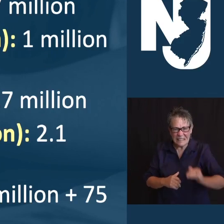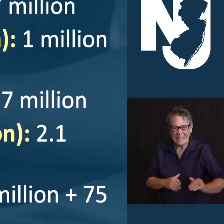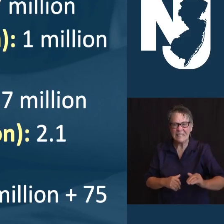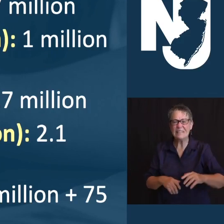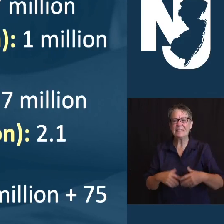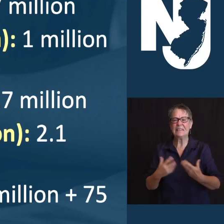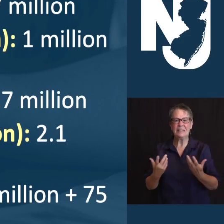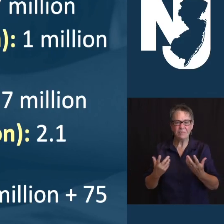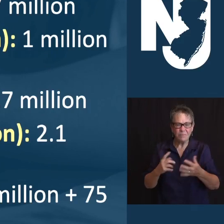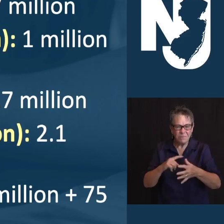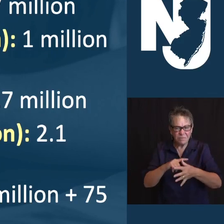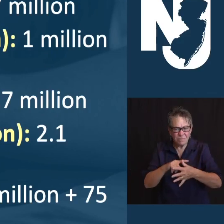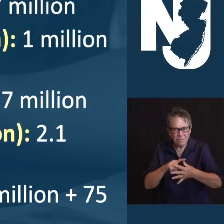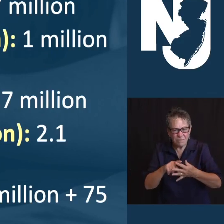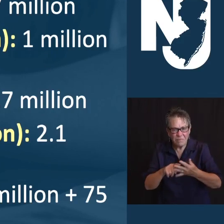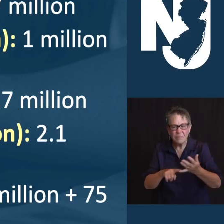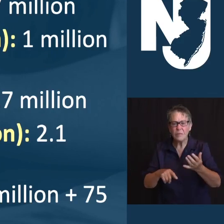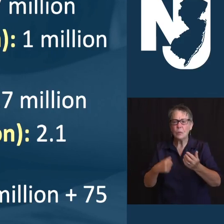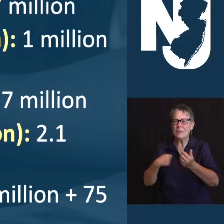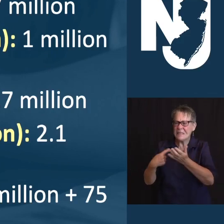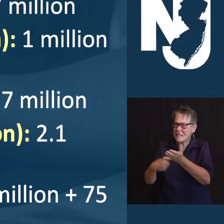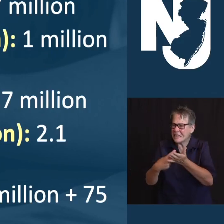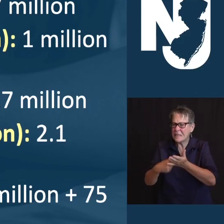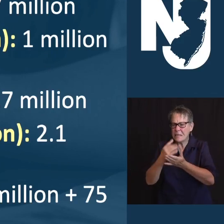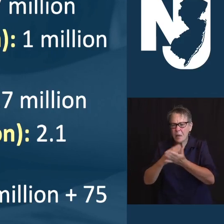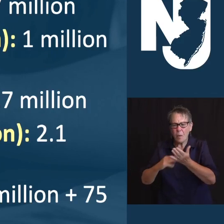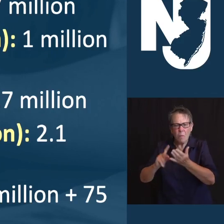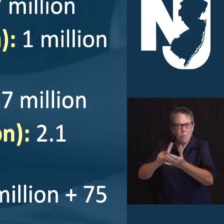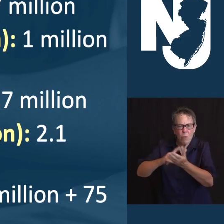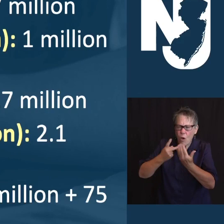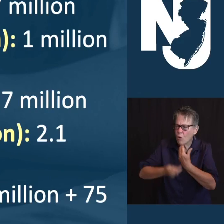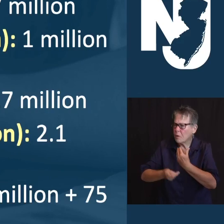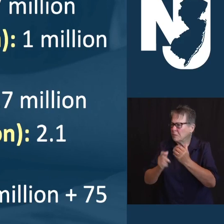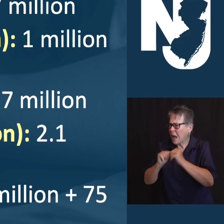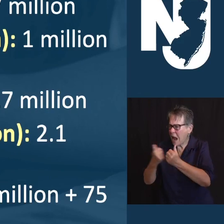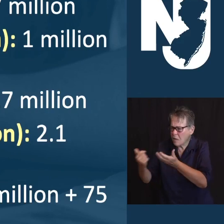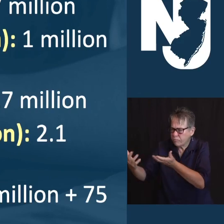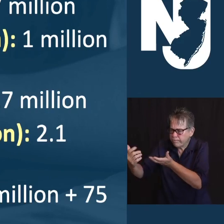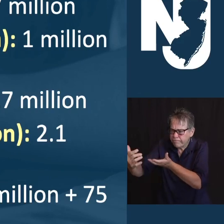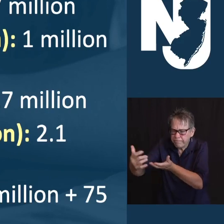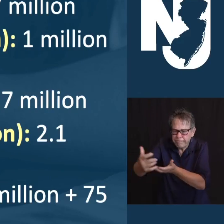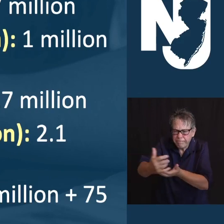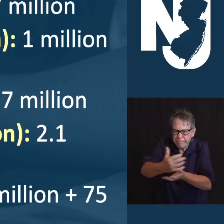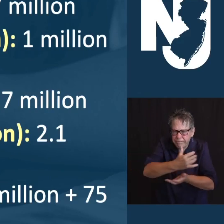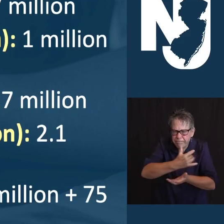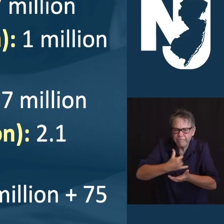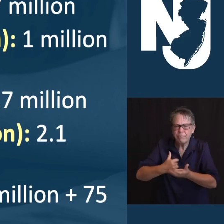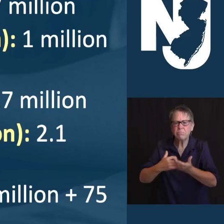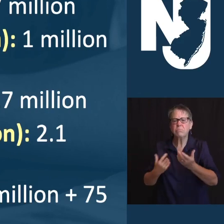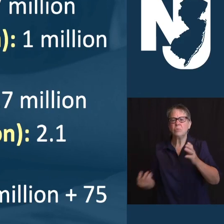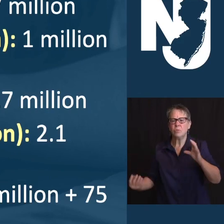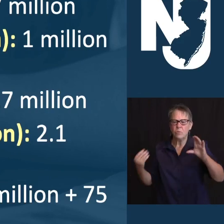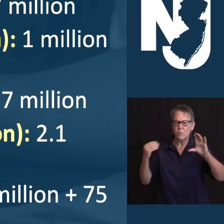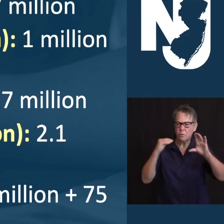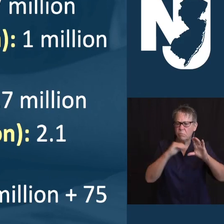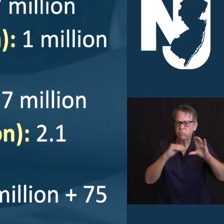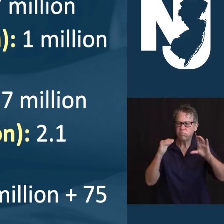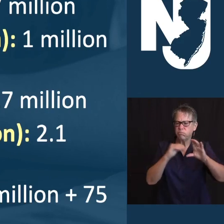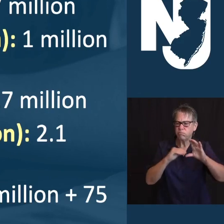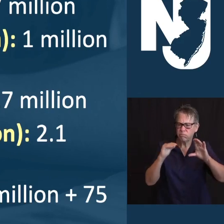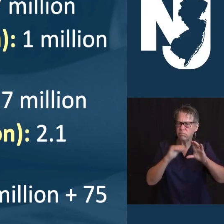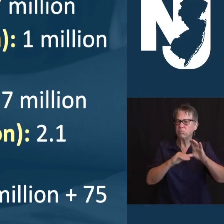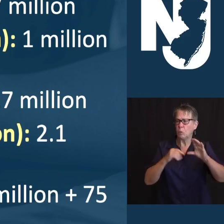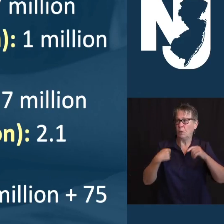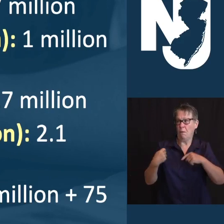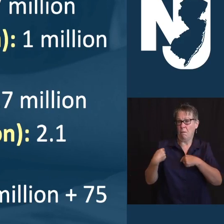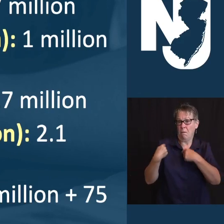the PPE we will need to have a strong 3-month supply in our own state strategic stockpile.